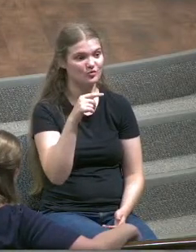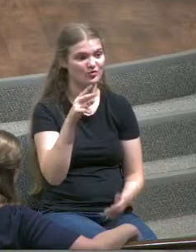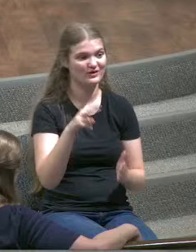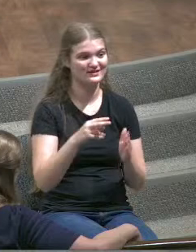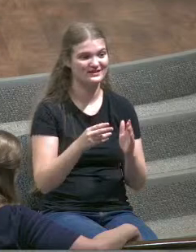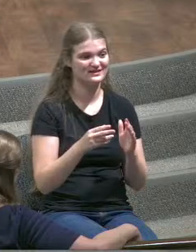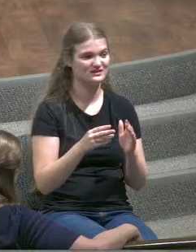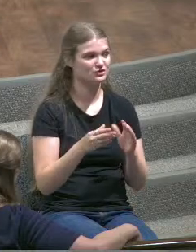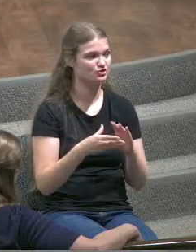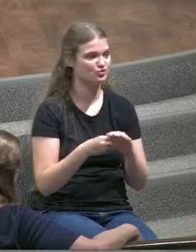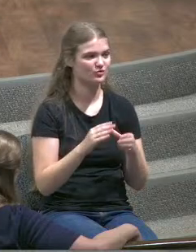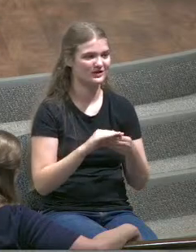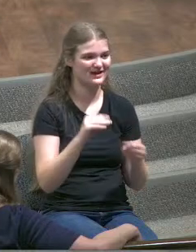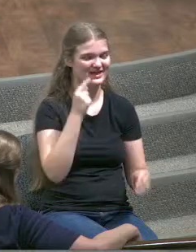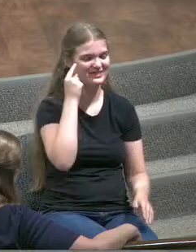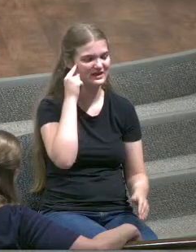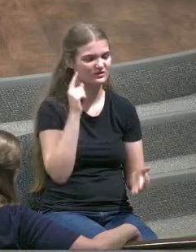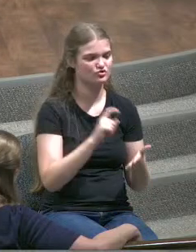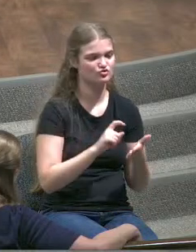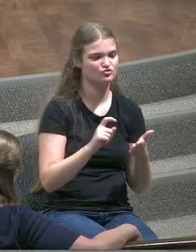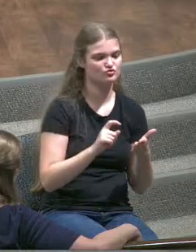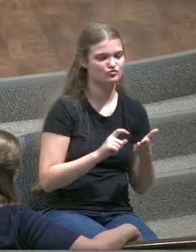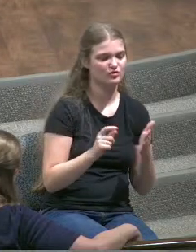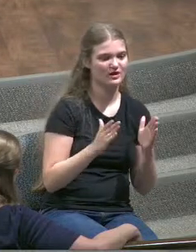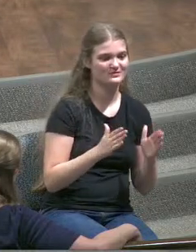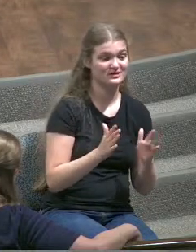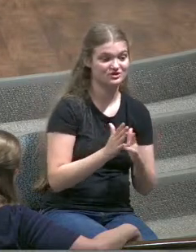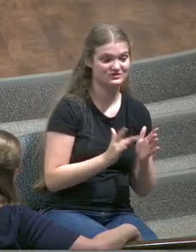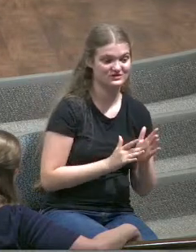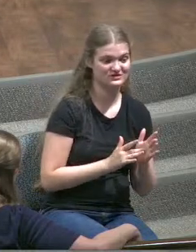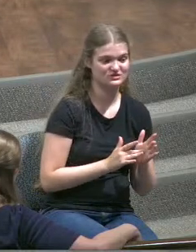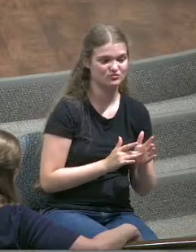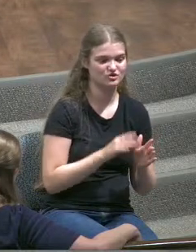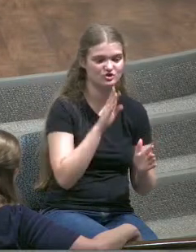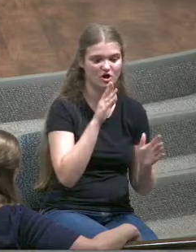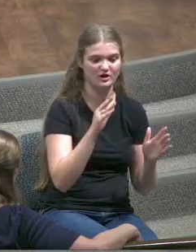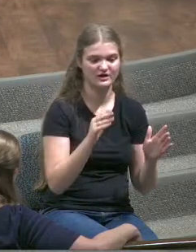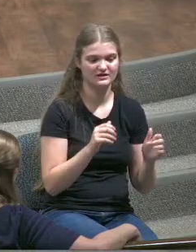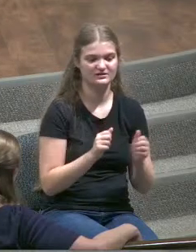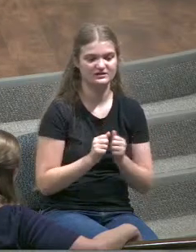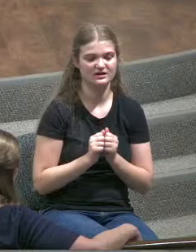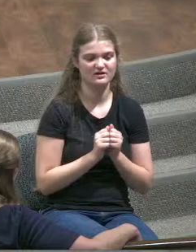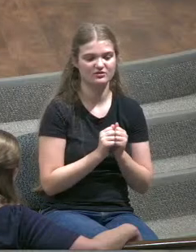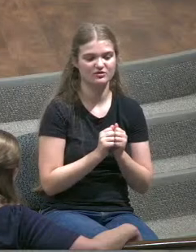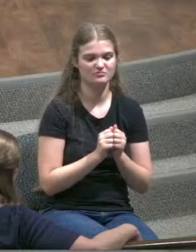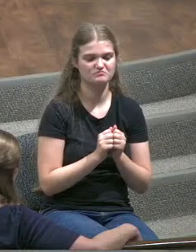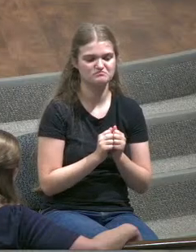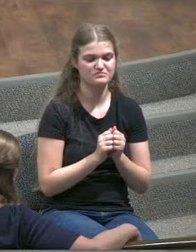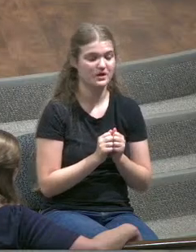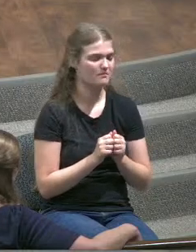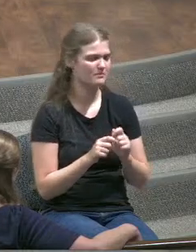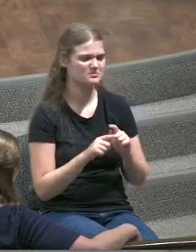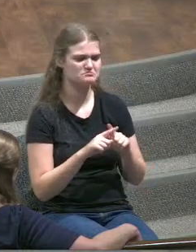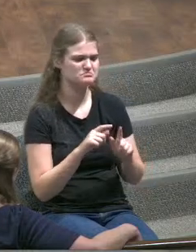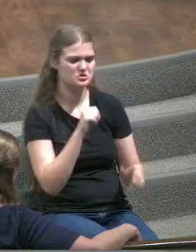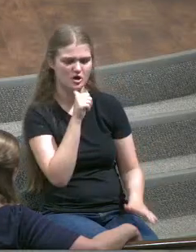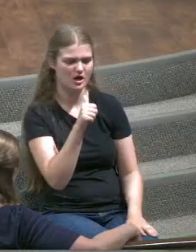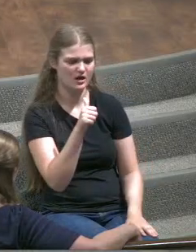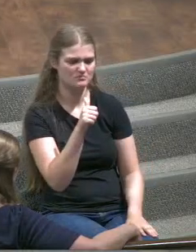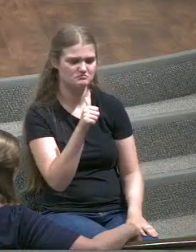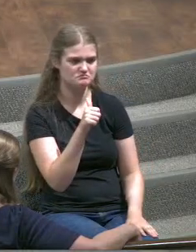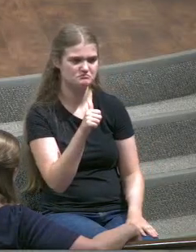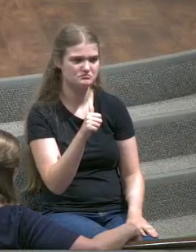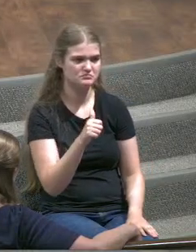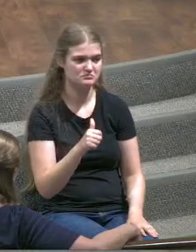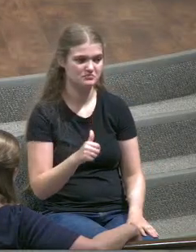Jesus were having a conversation, but they weren't. They weren't having a conversation. What the scribes, what comes